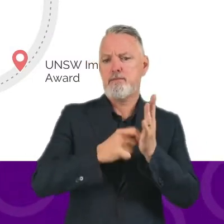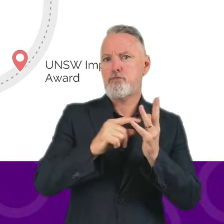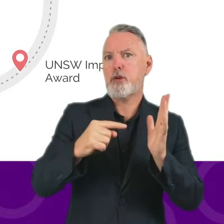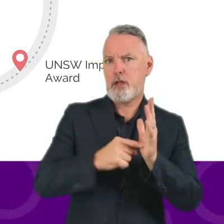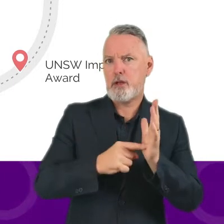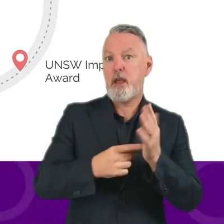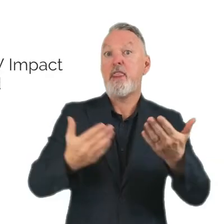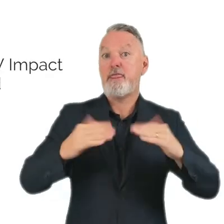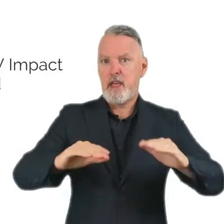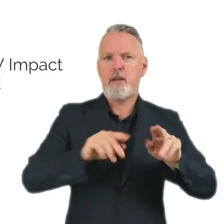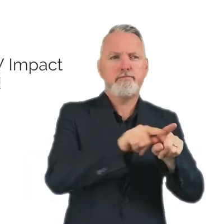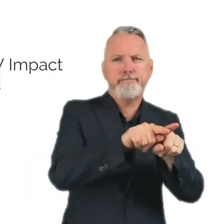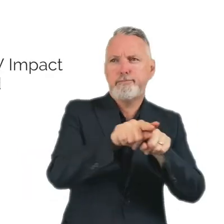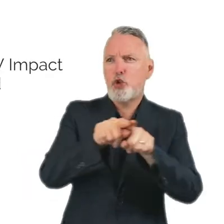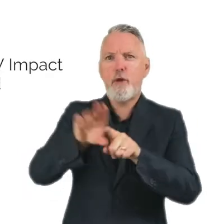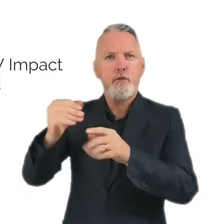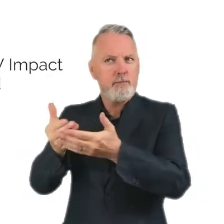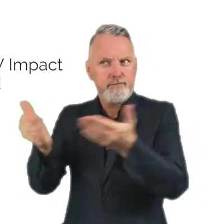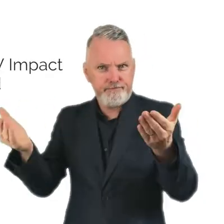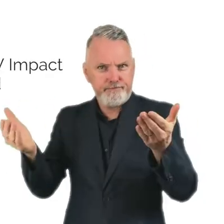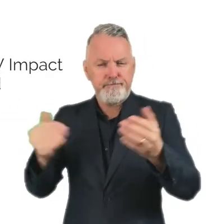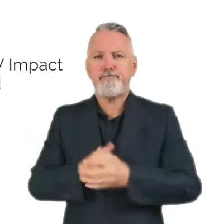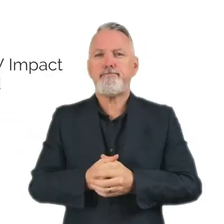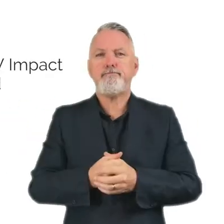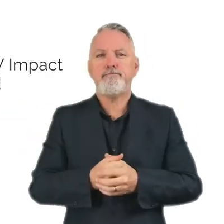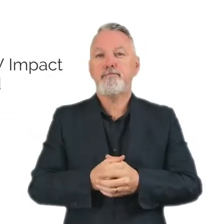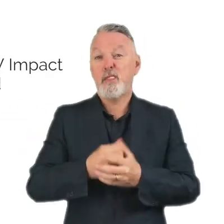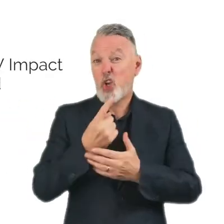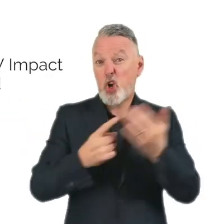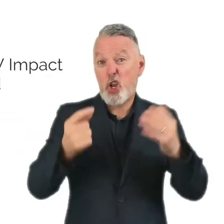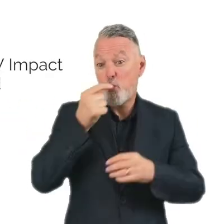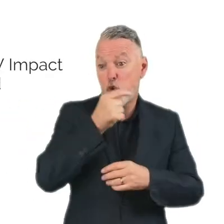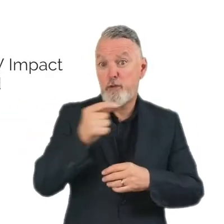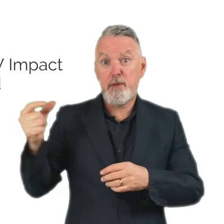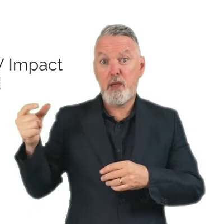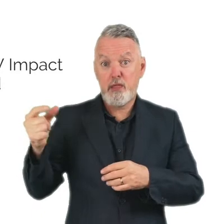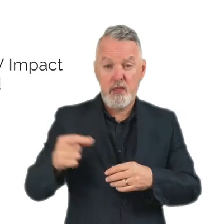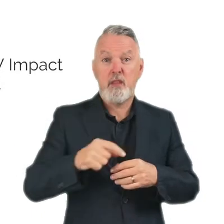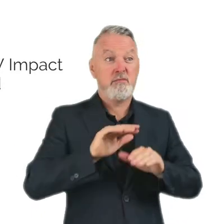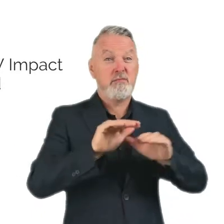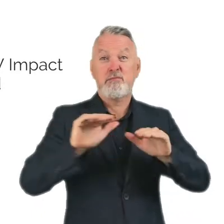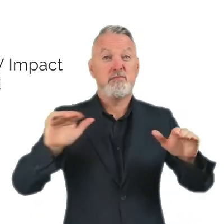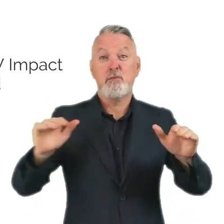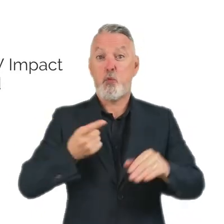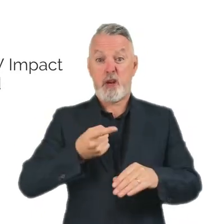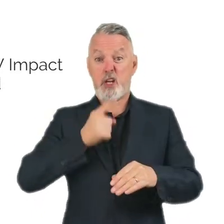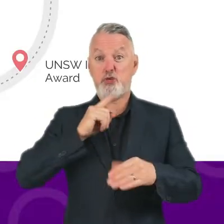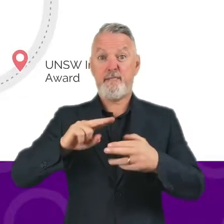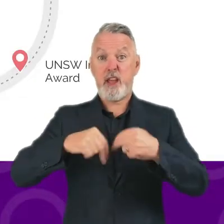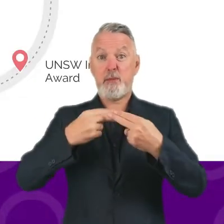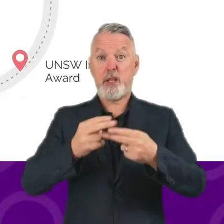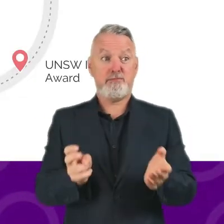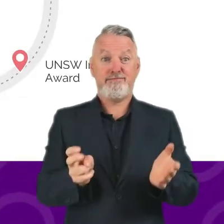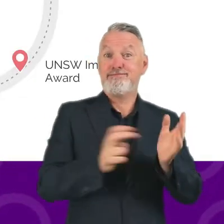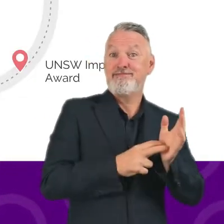from customers. During Remarkable Accelerator, just by word of mouth, we have had over 100 families sign up. We